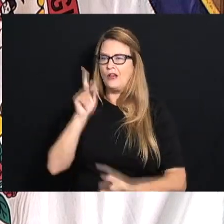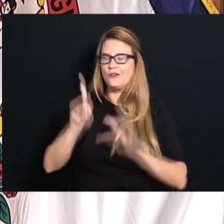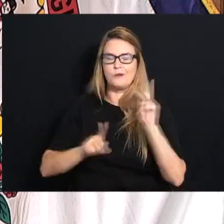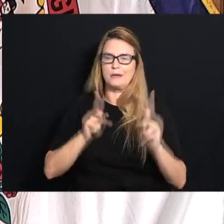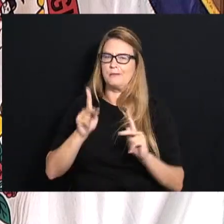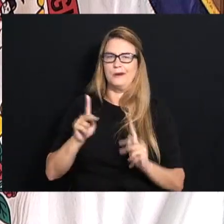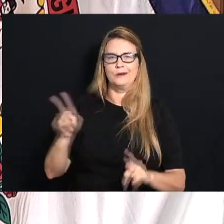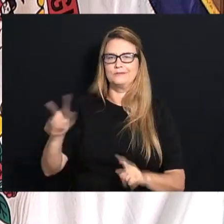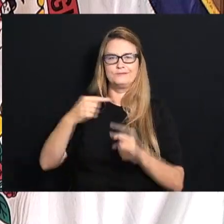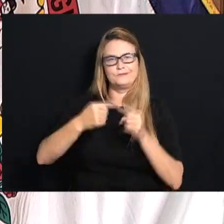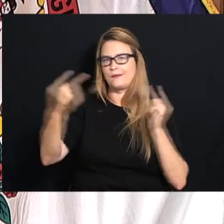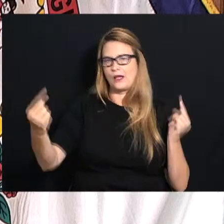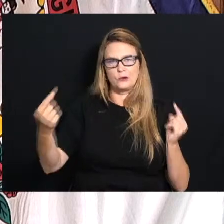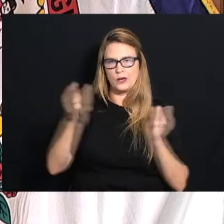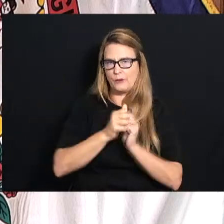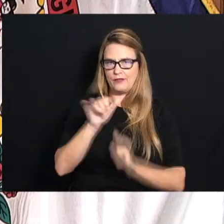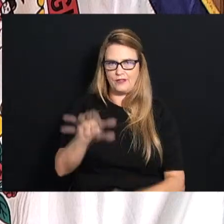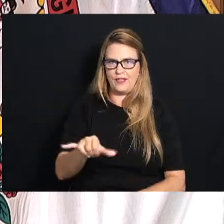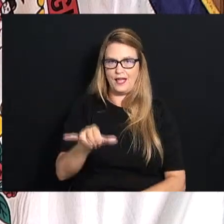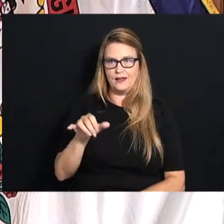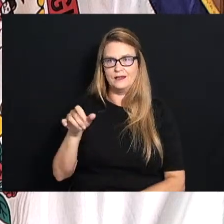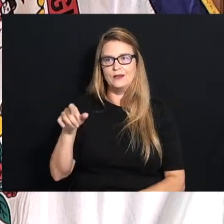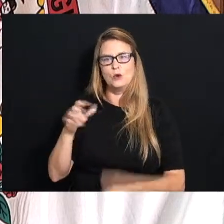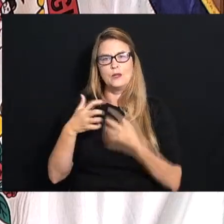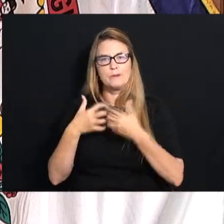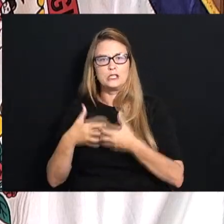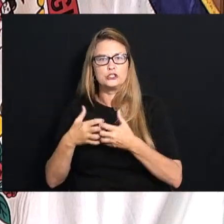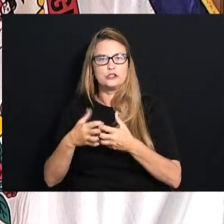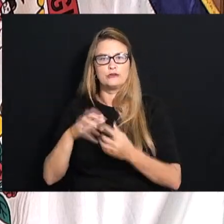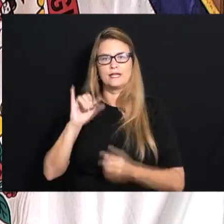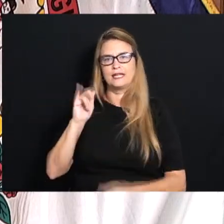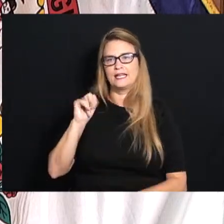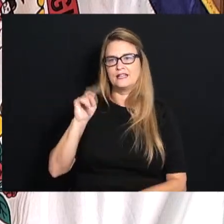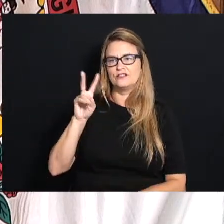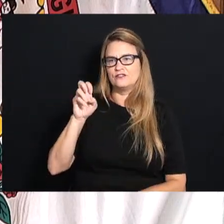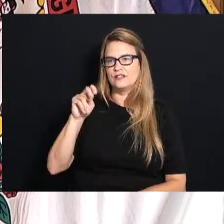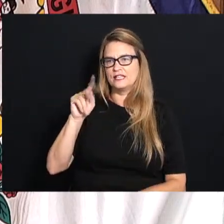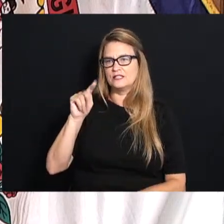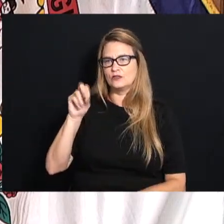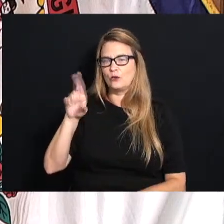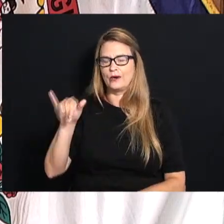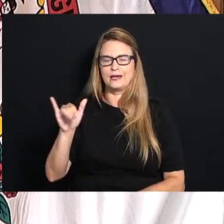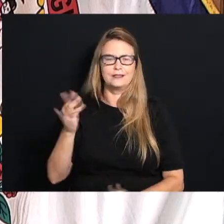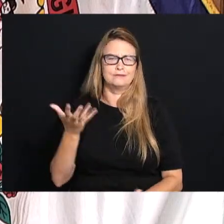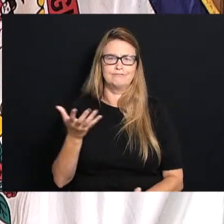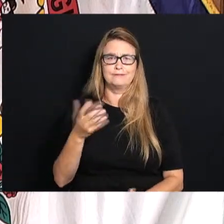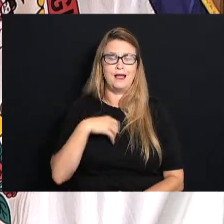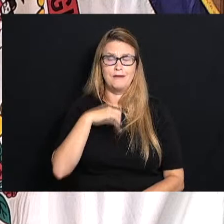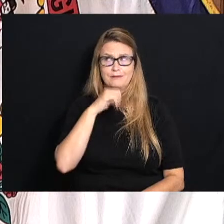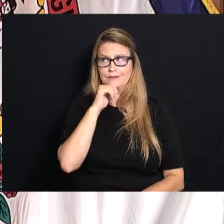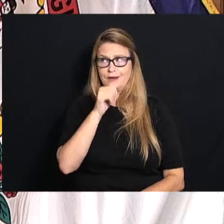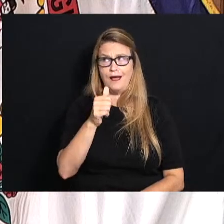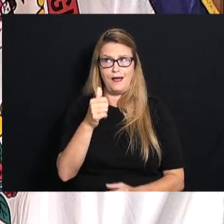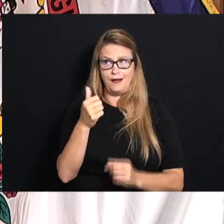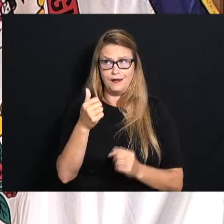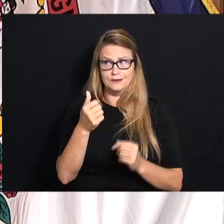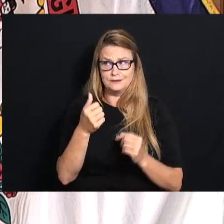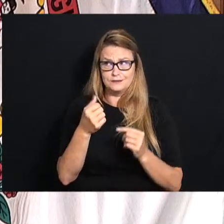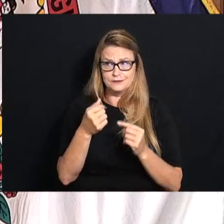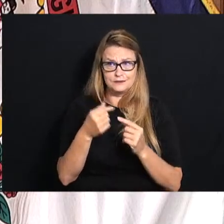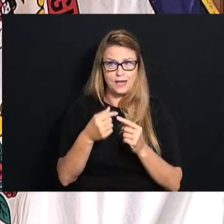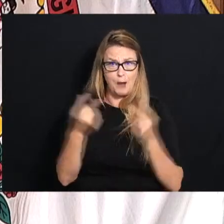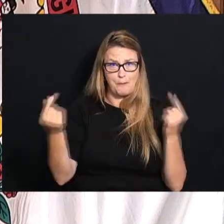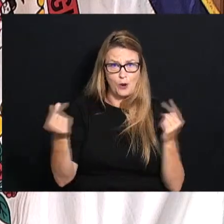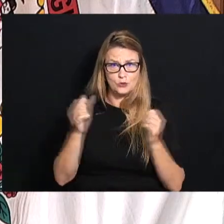to, machinery and inventory or whatever. I am absolutely not opposed to some level of